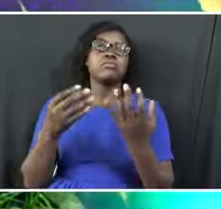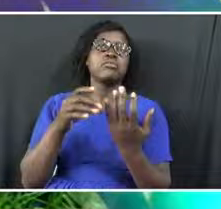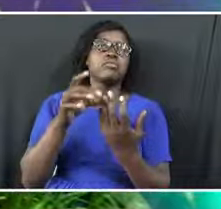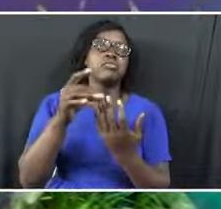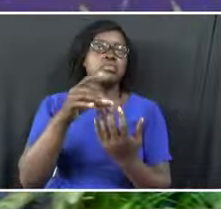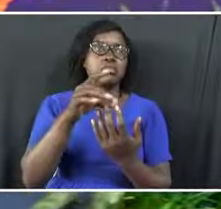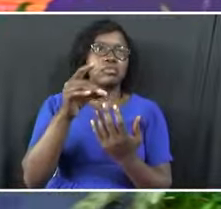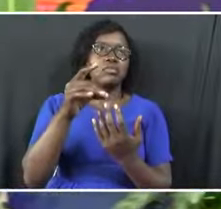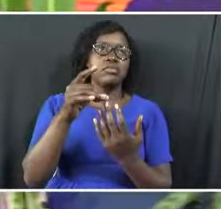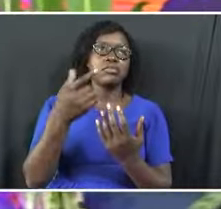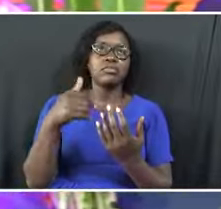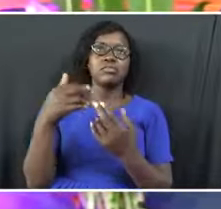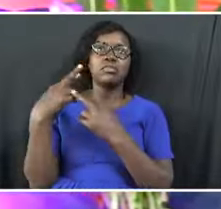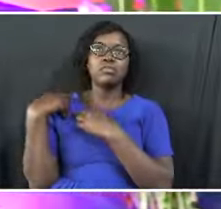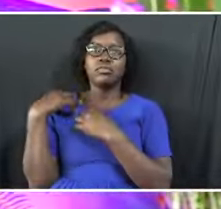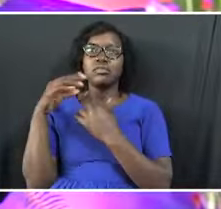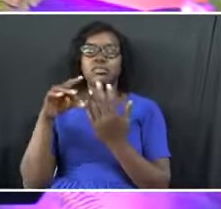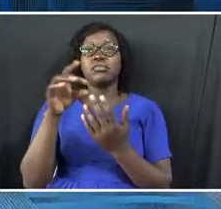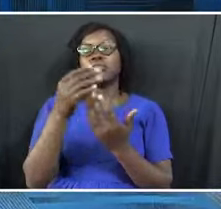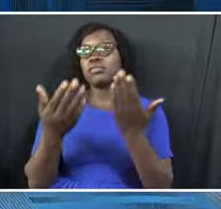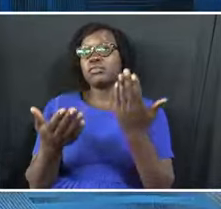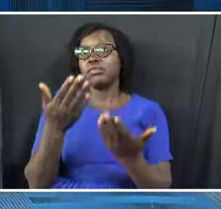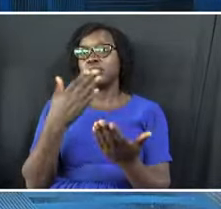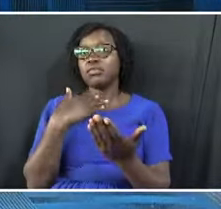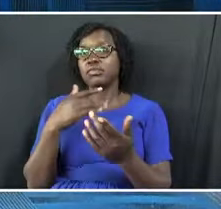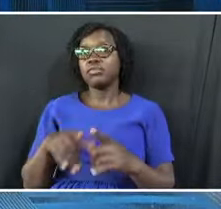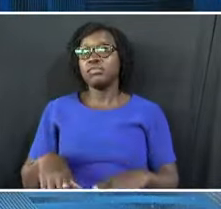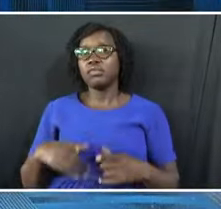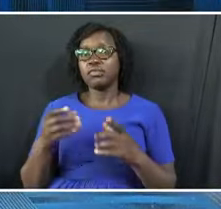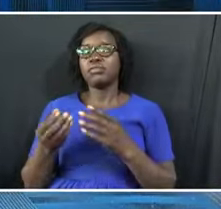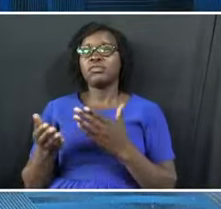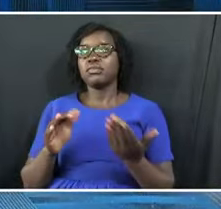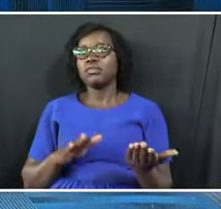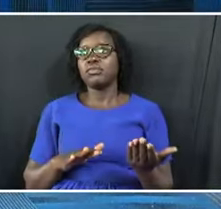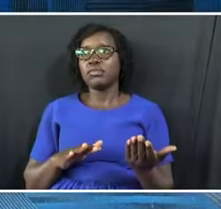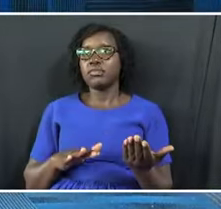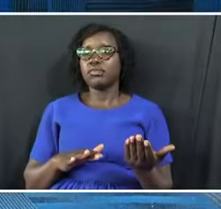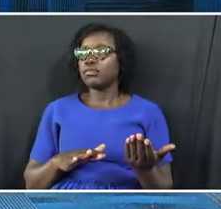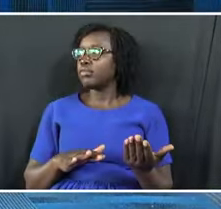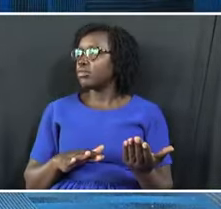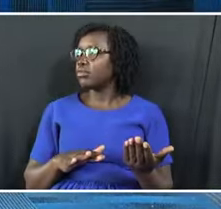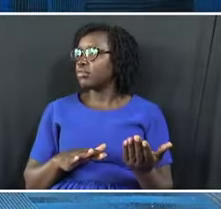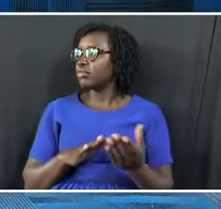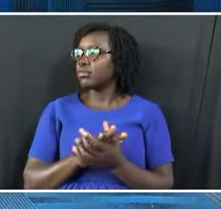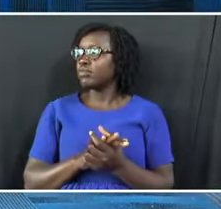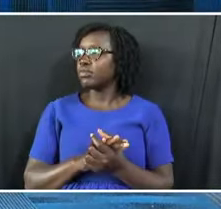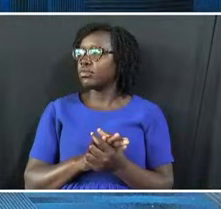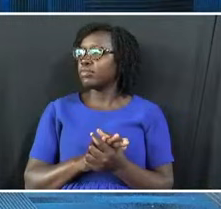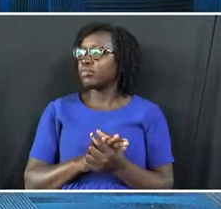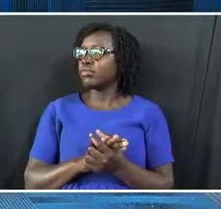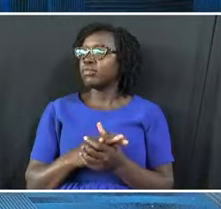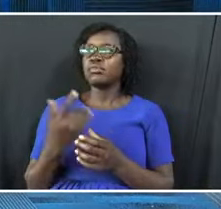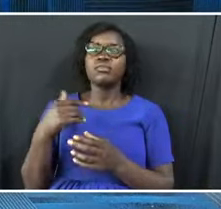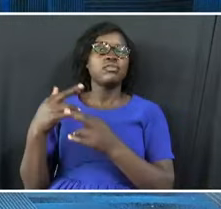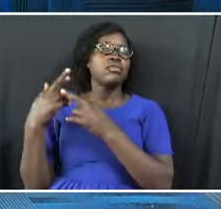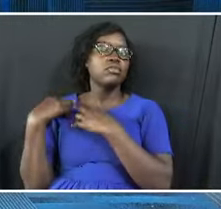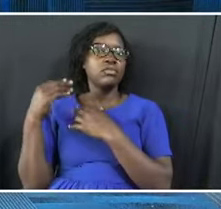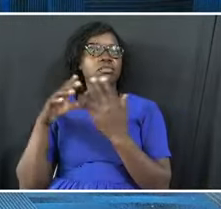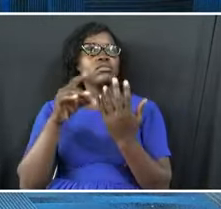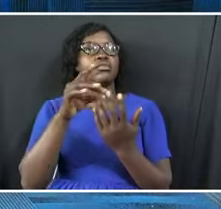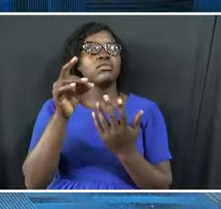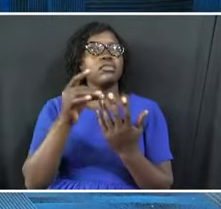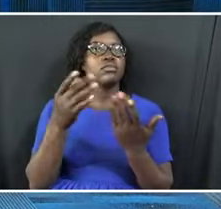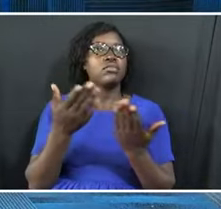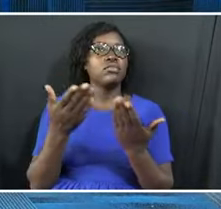upon us to choose either we want life or we want death. It is upon us to choose what